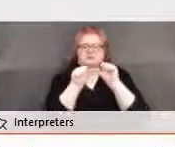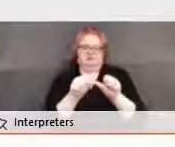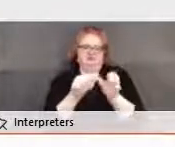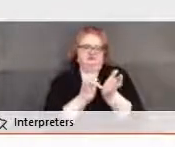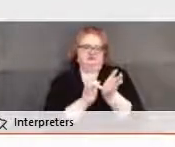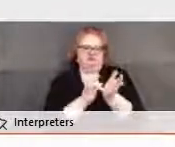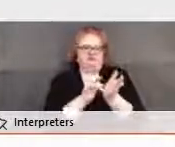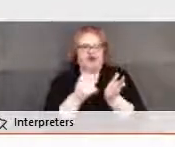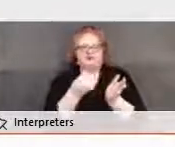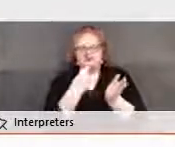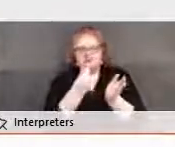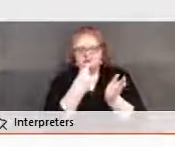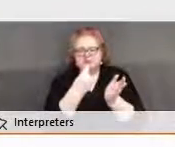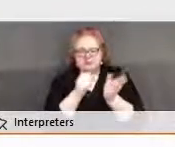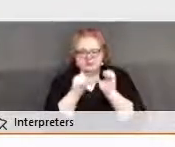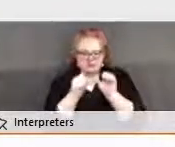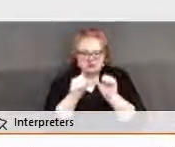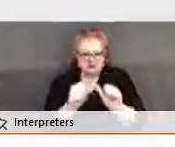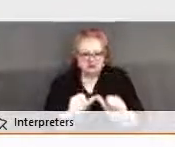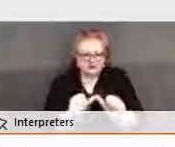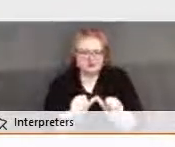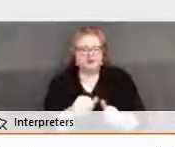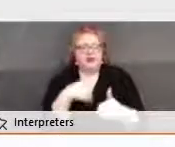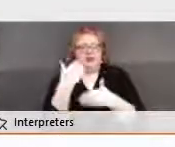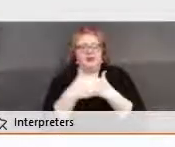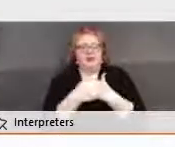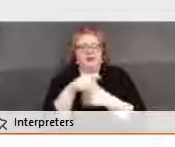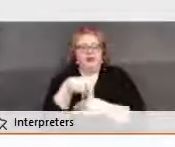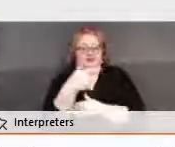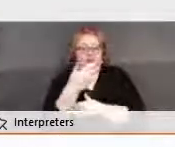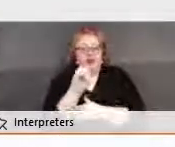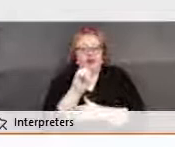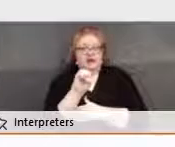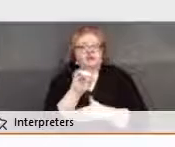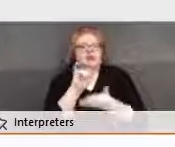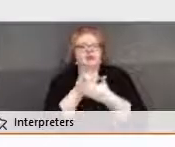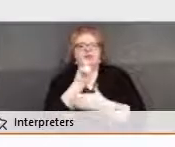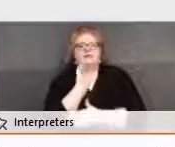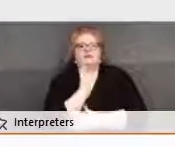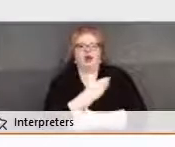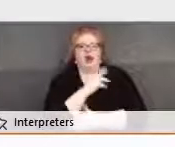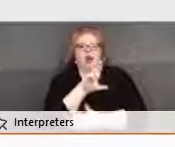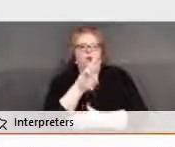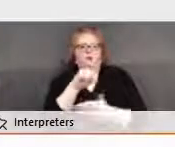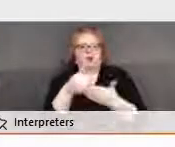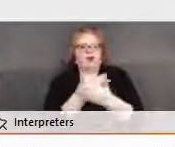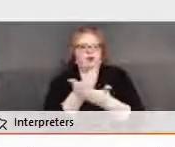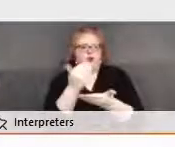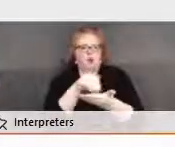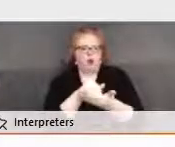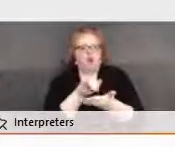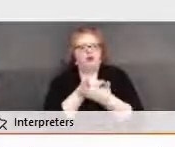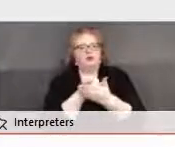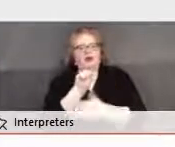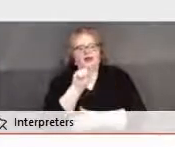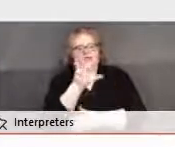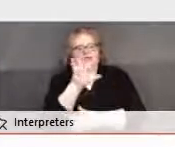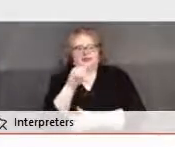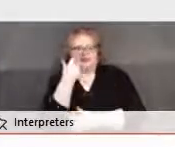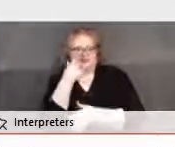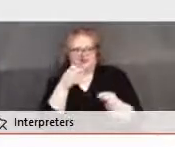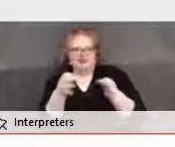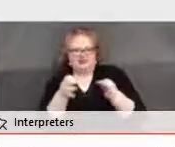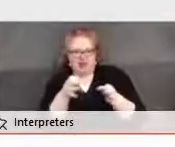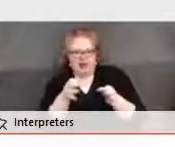page outlines the renewal that Stacy just described. They came to